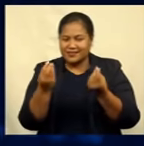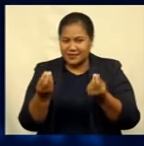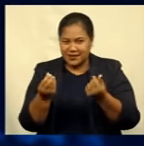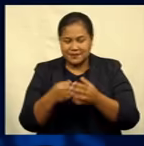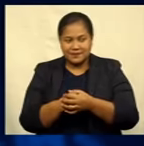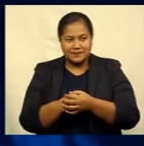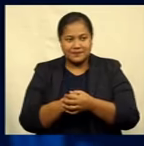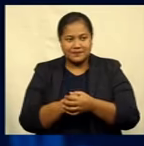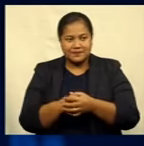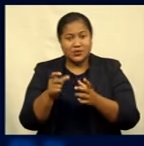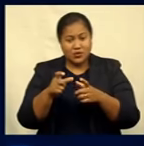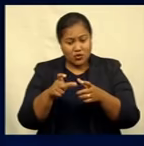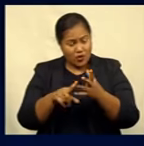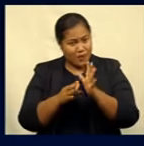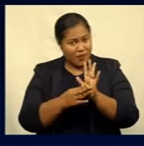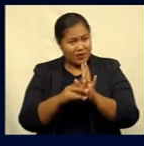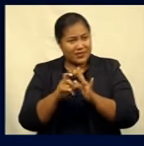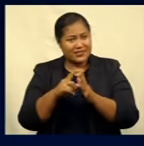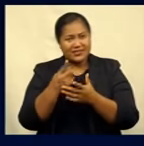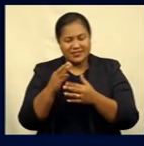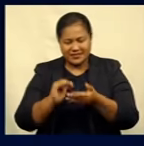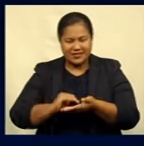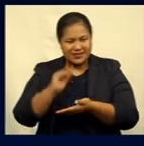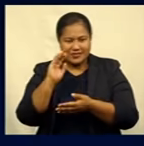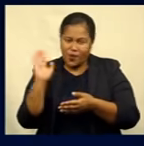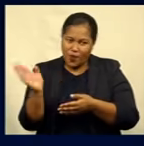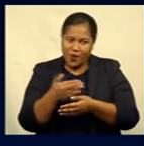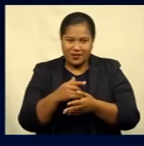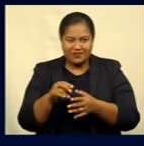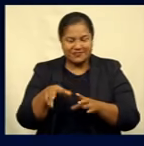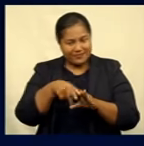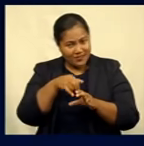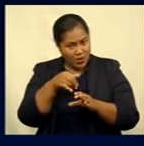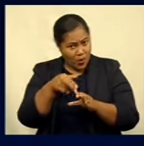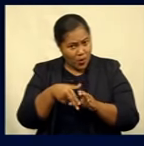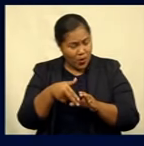On to the commodities market, increases all around. Crude oil at